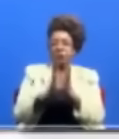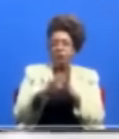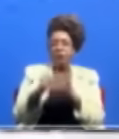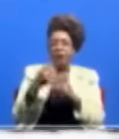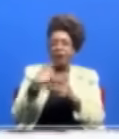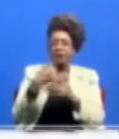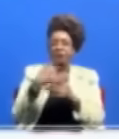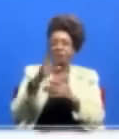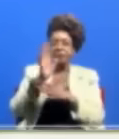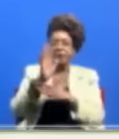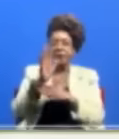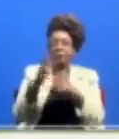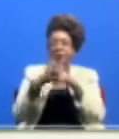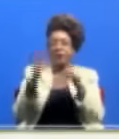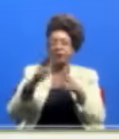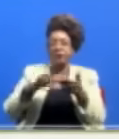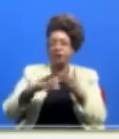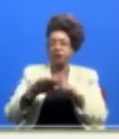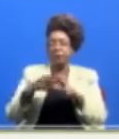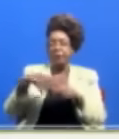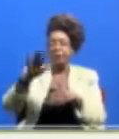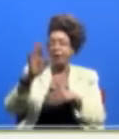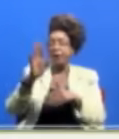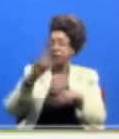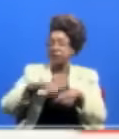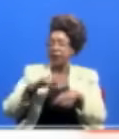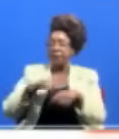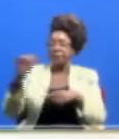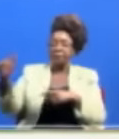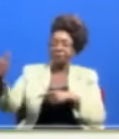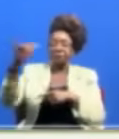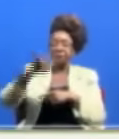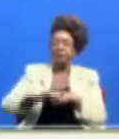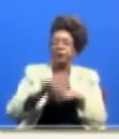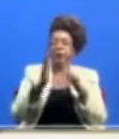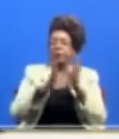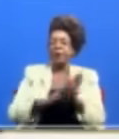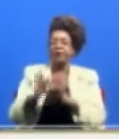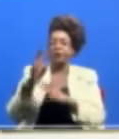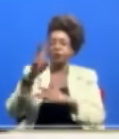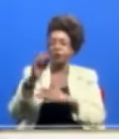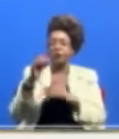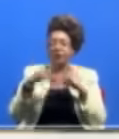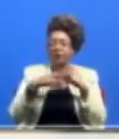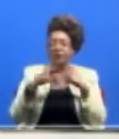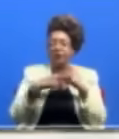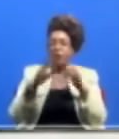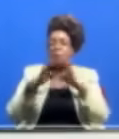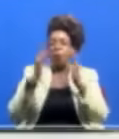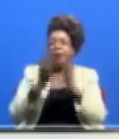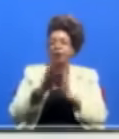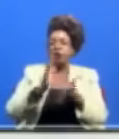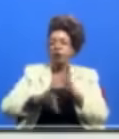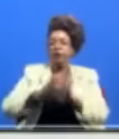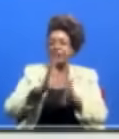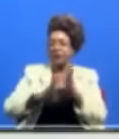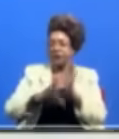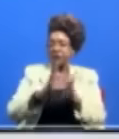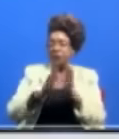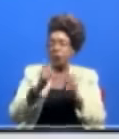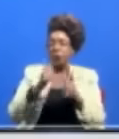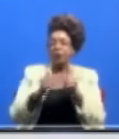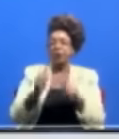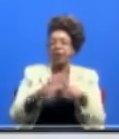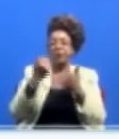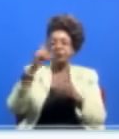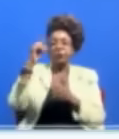and Hakizimana began their relationship when the Rwandese came to Kenya to prepare for the 2007 World Cross Country Championship that was held